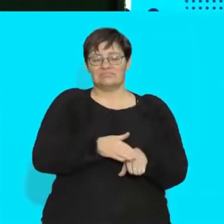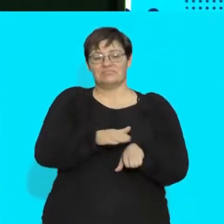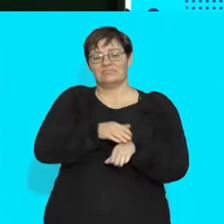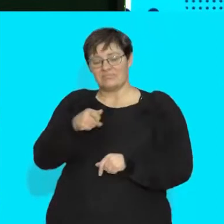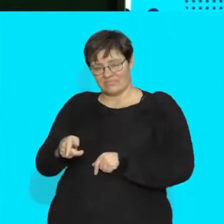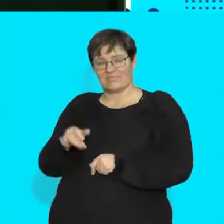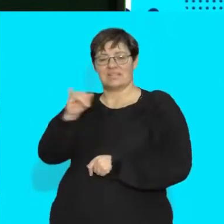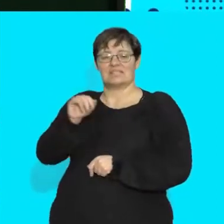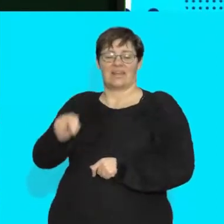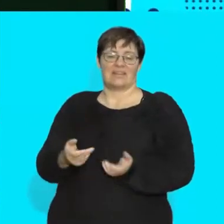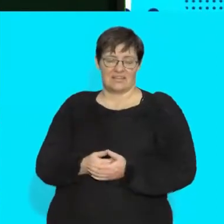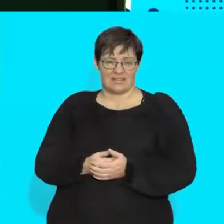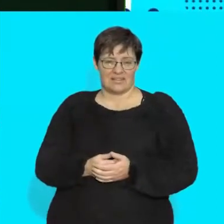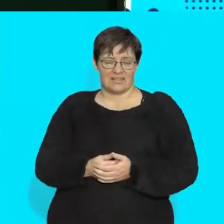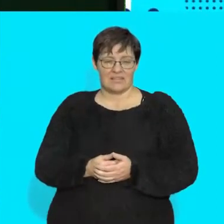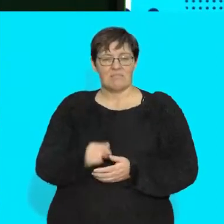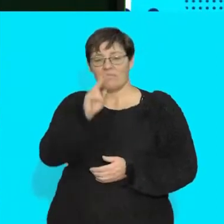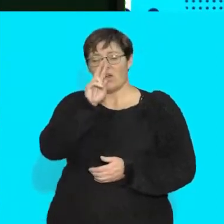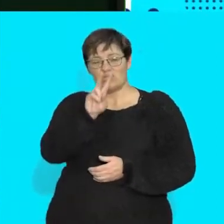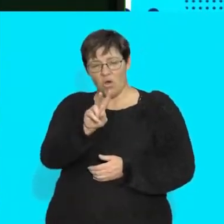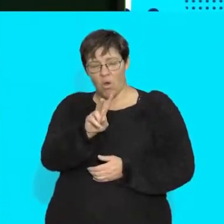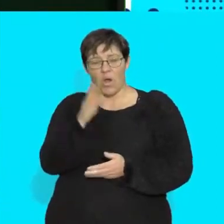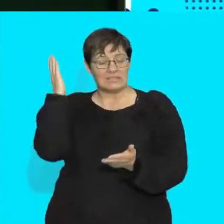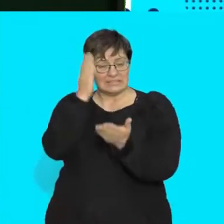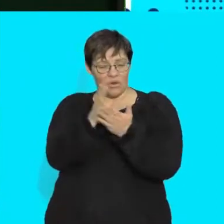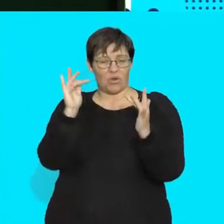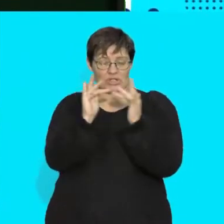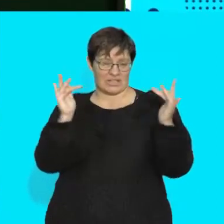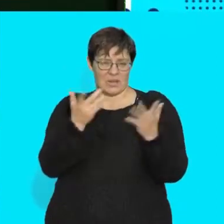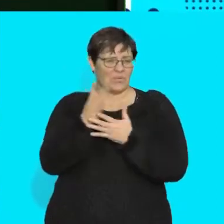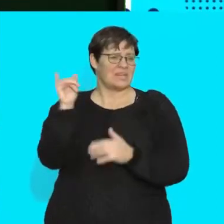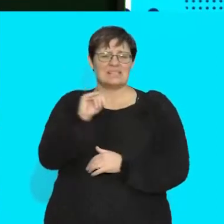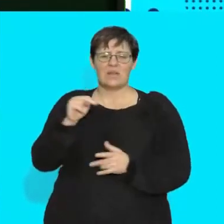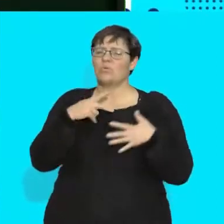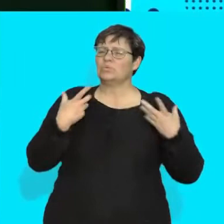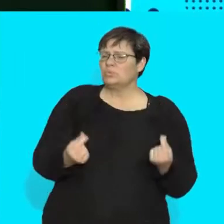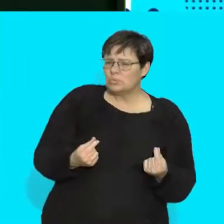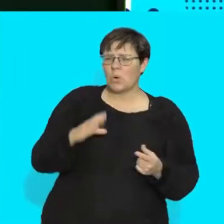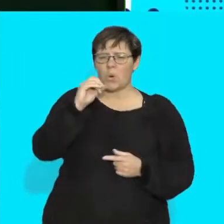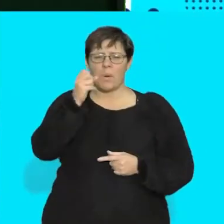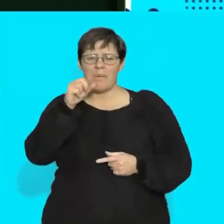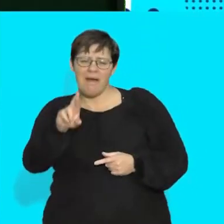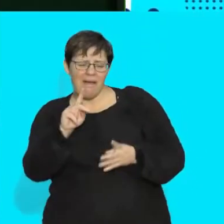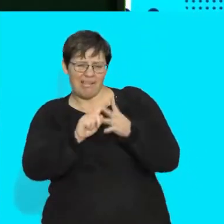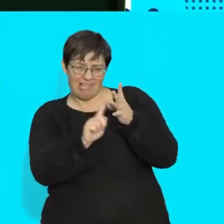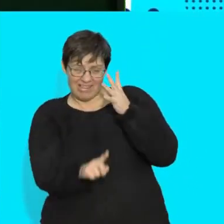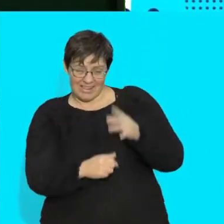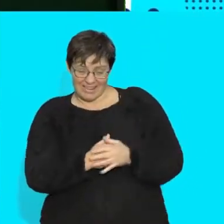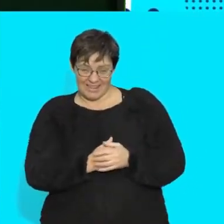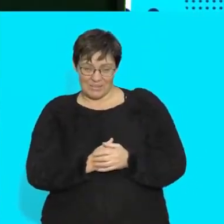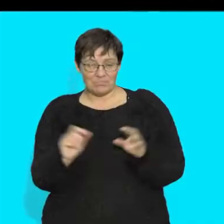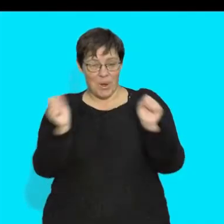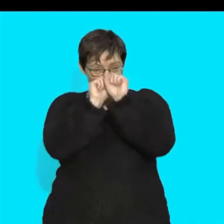ions depositing onto the zinc. And we've seen that by direct contact, not with zinc and silver, we did with copper and silver.